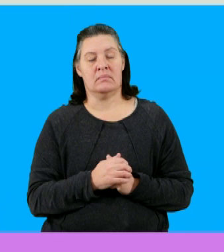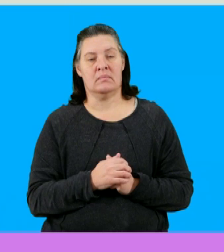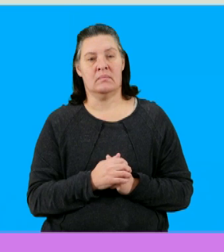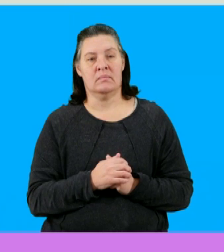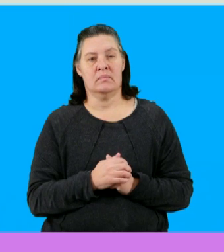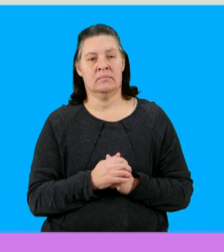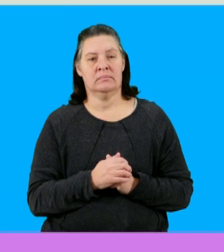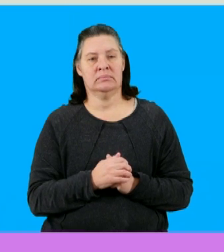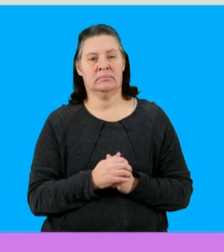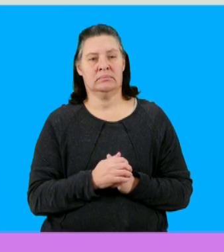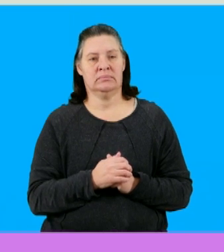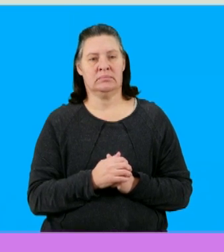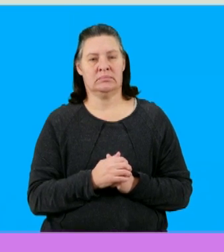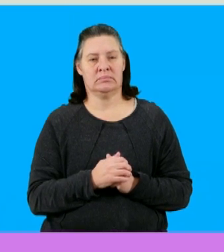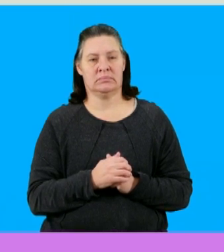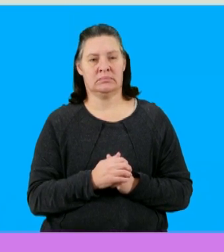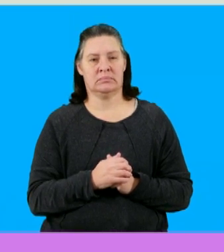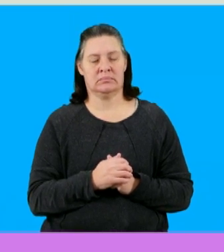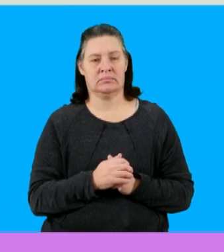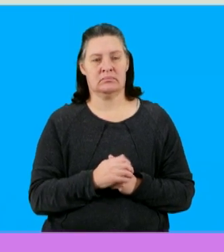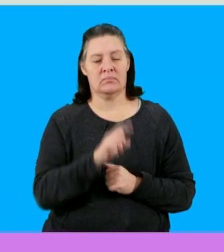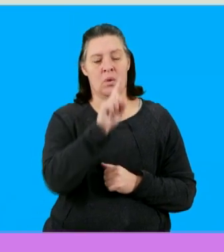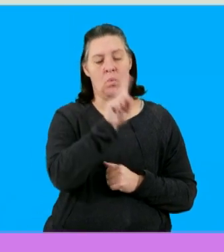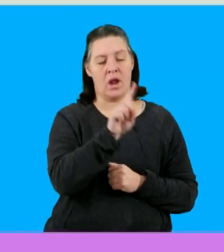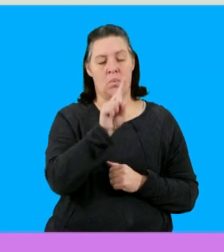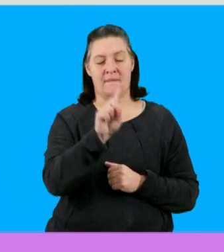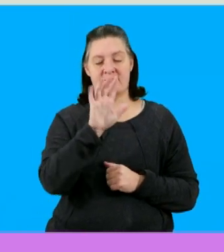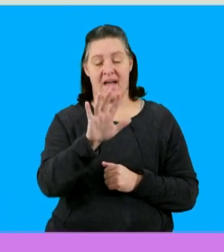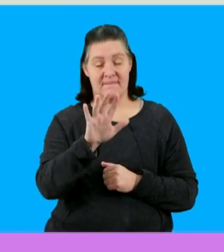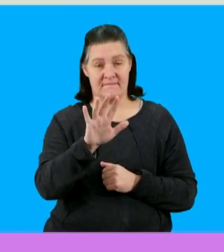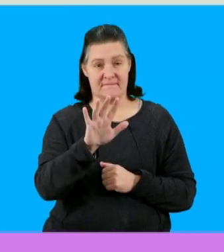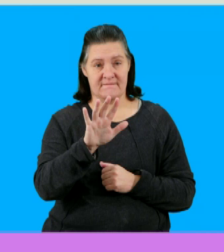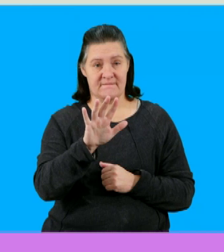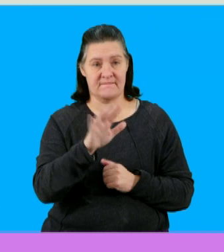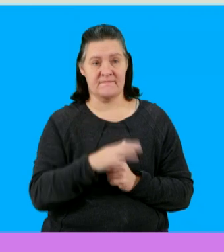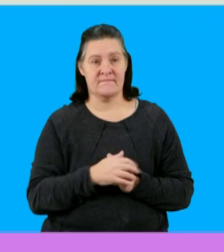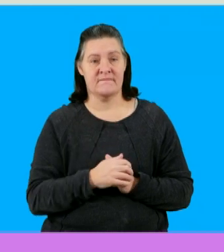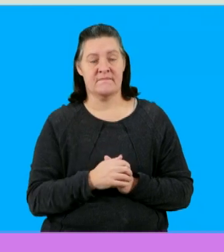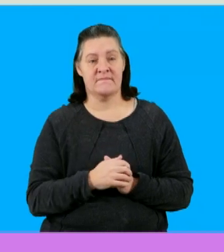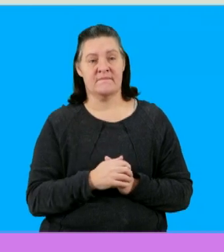payments. And we know the monthly payments is 115 Rand